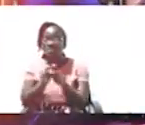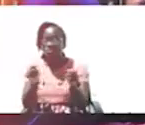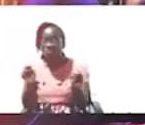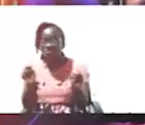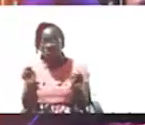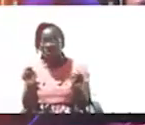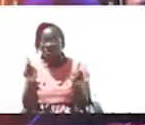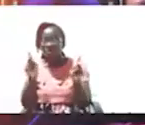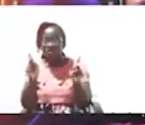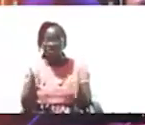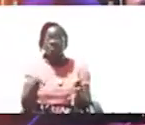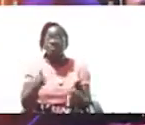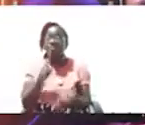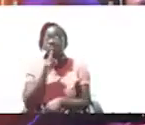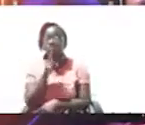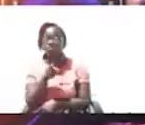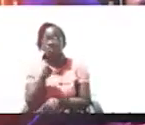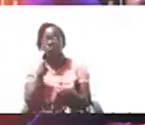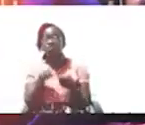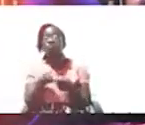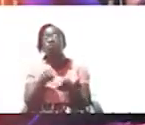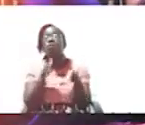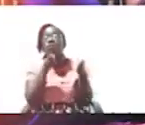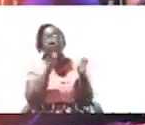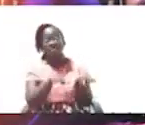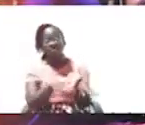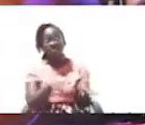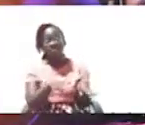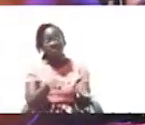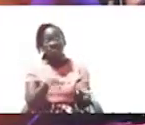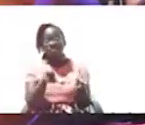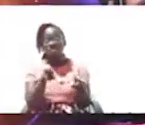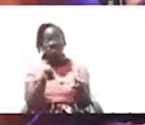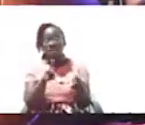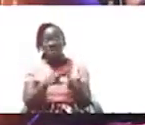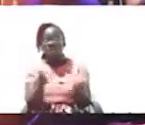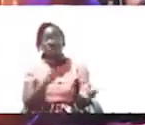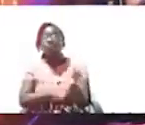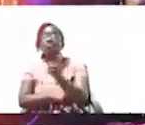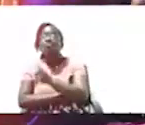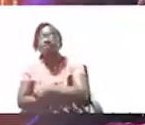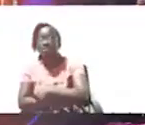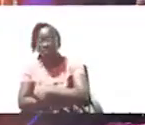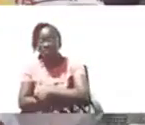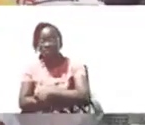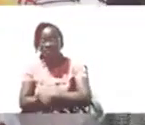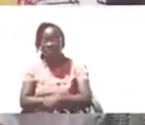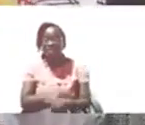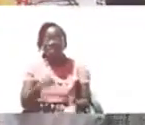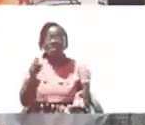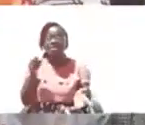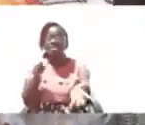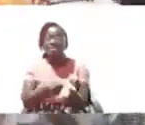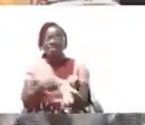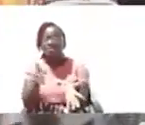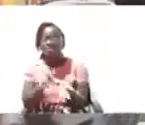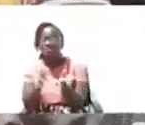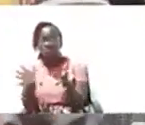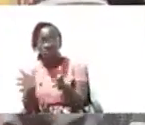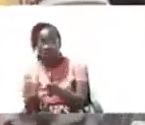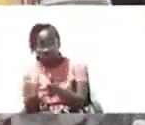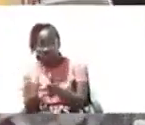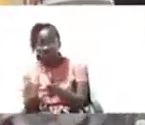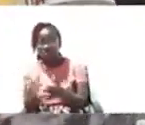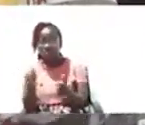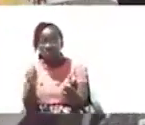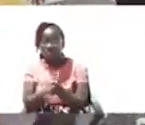mere man speaking to the corpse, and the corpse couldn't hear. But tonight, Jesus, I be careful me. This Jesus we are